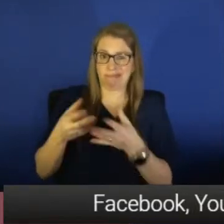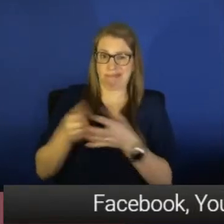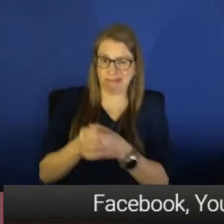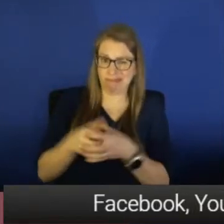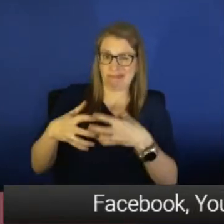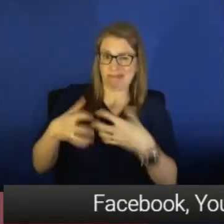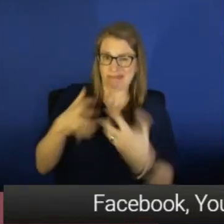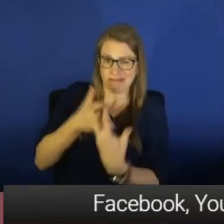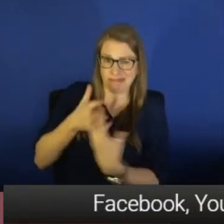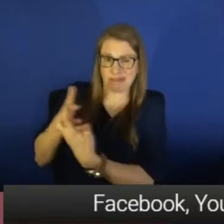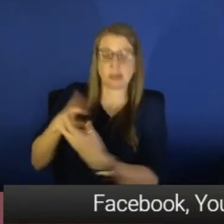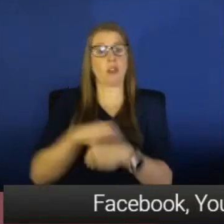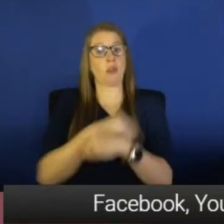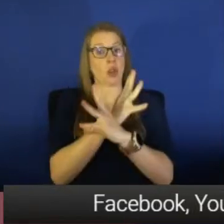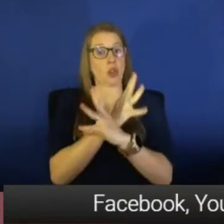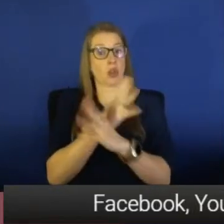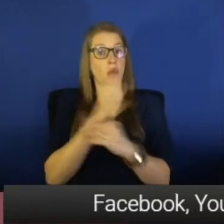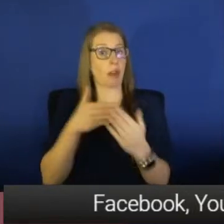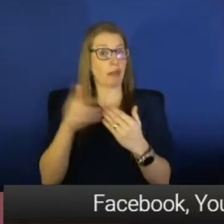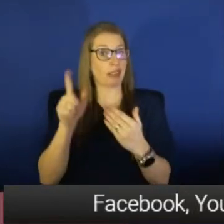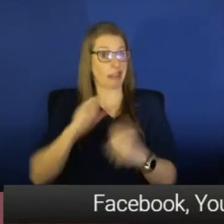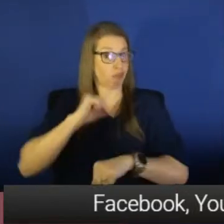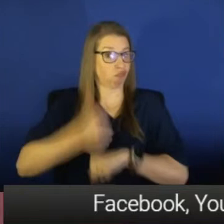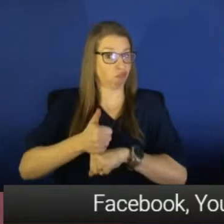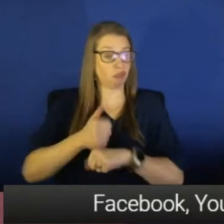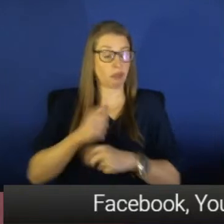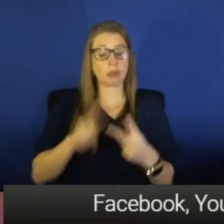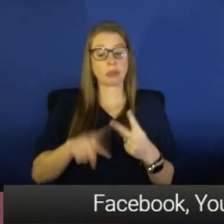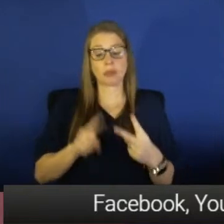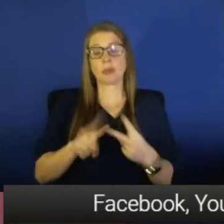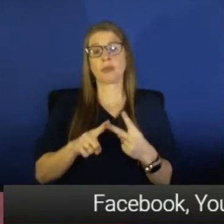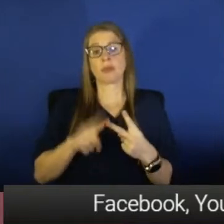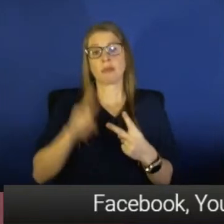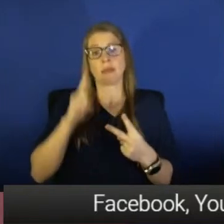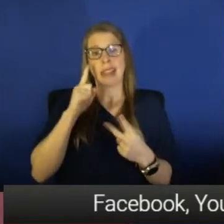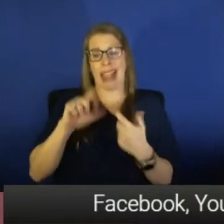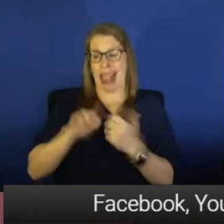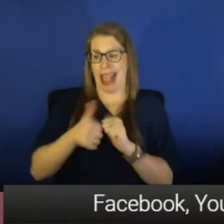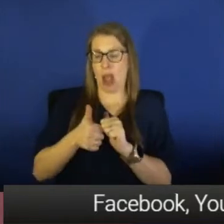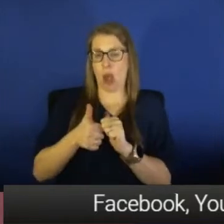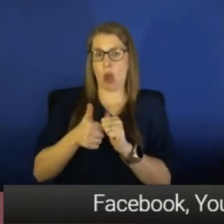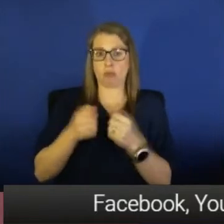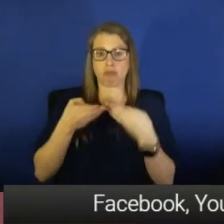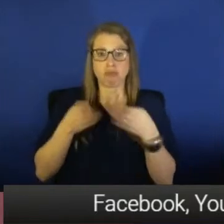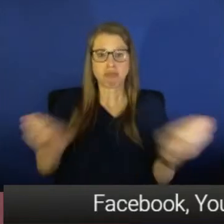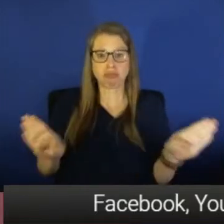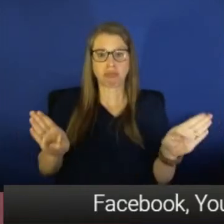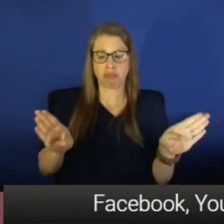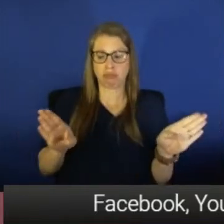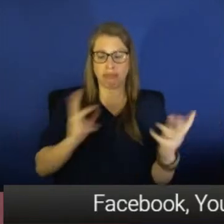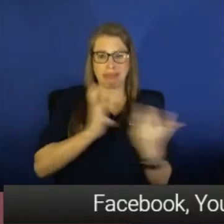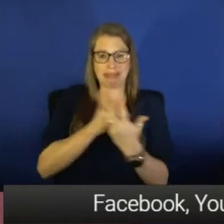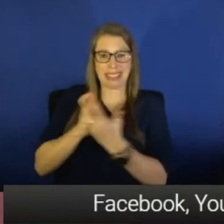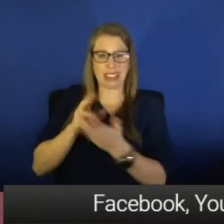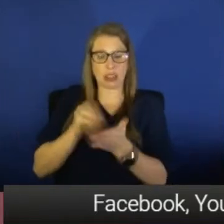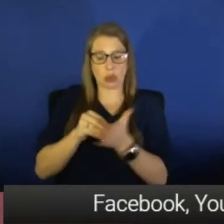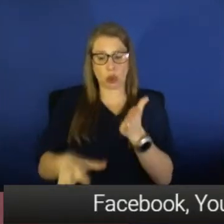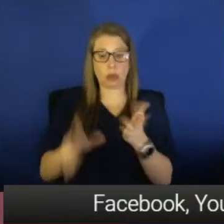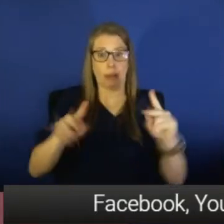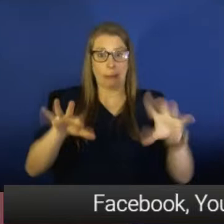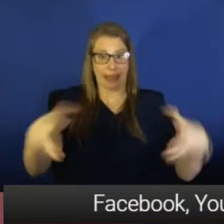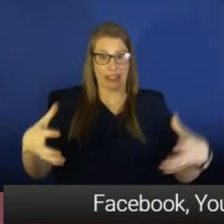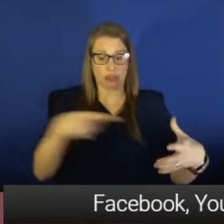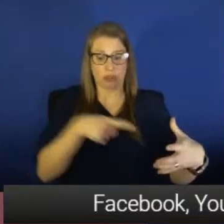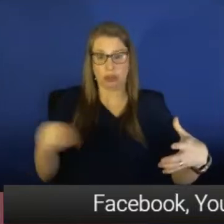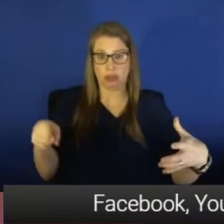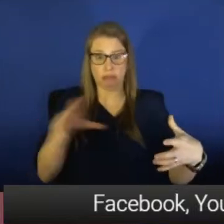that virtual when needed, thinking about how we can do that more broadly across our student population. And certainly, as you